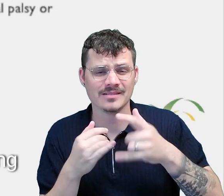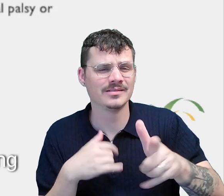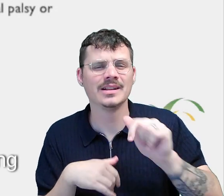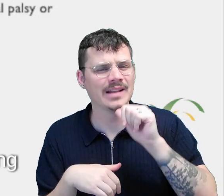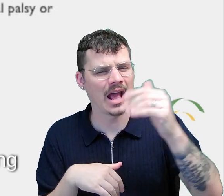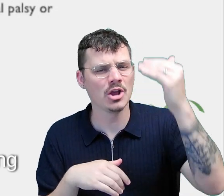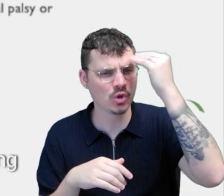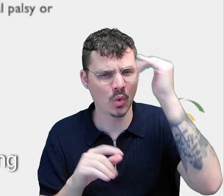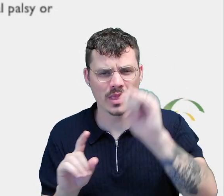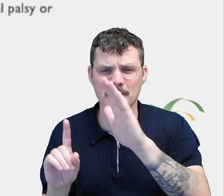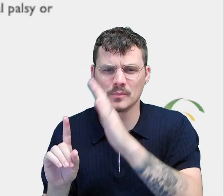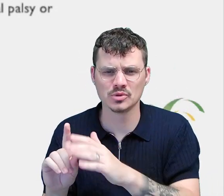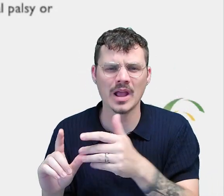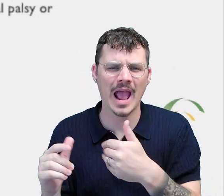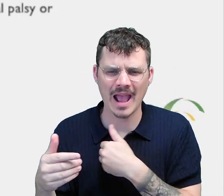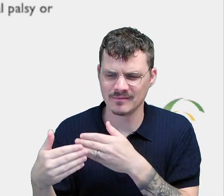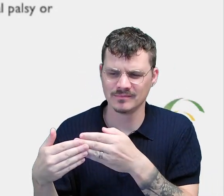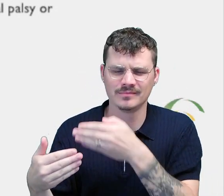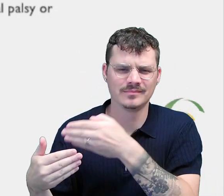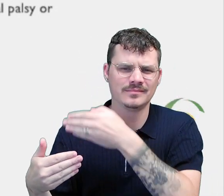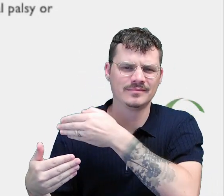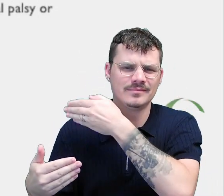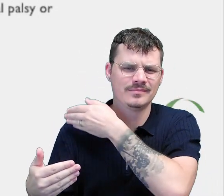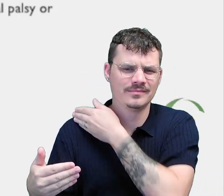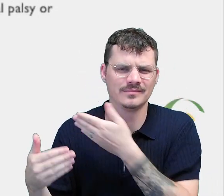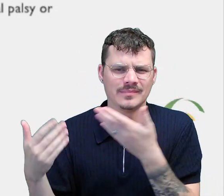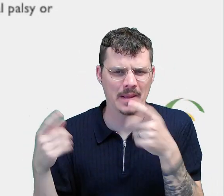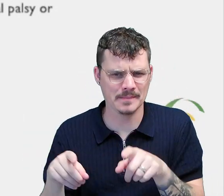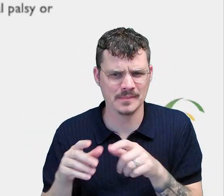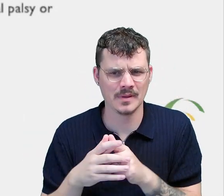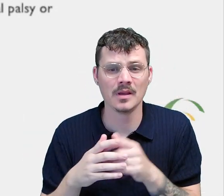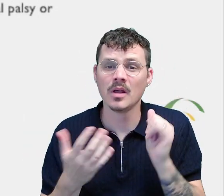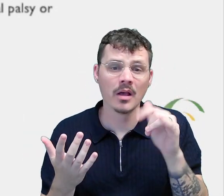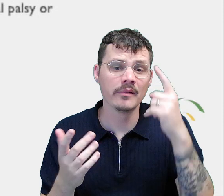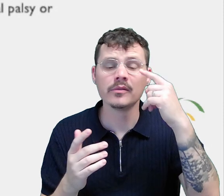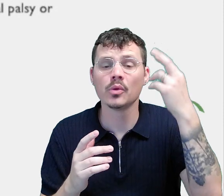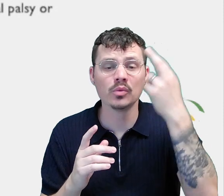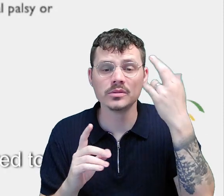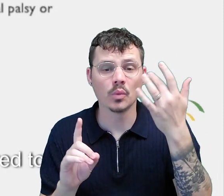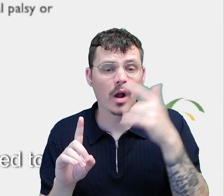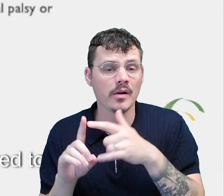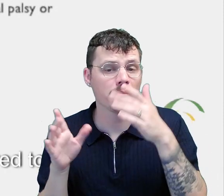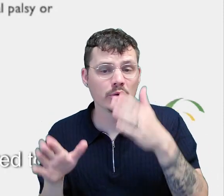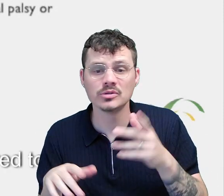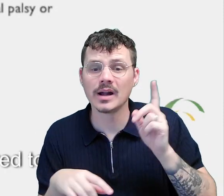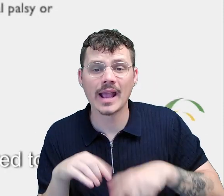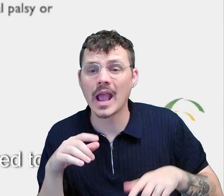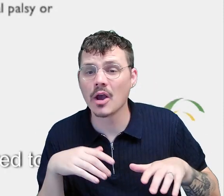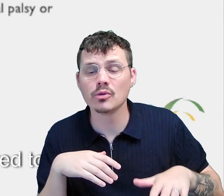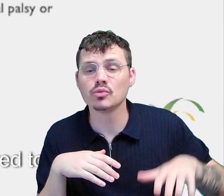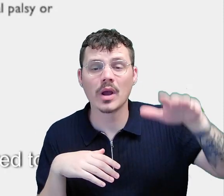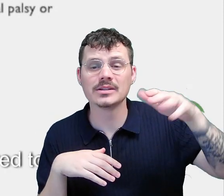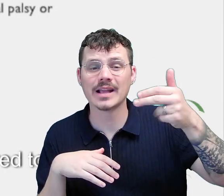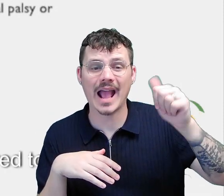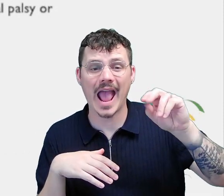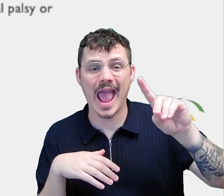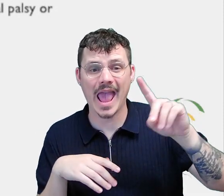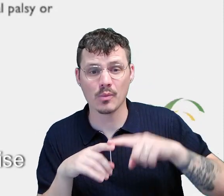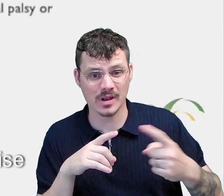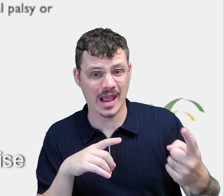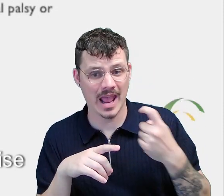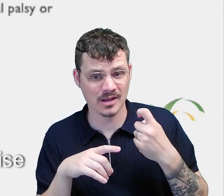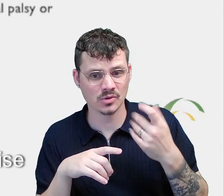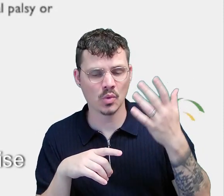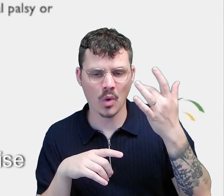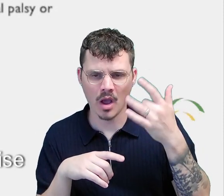person's pre-existing alterations. The reason this person may not be able to raise their hand when ordered to